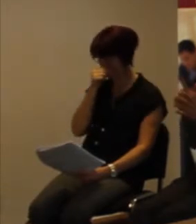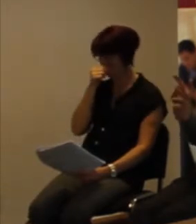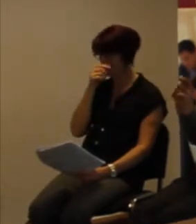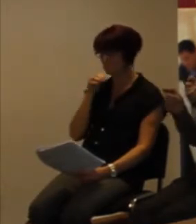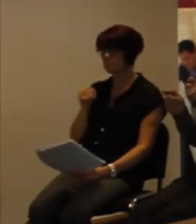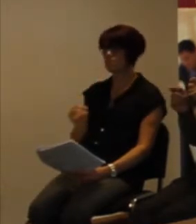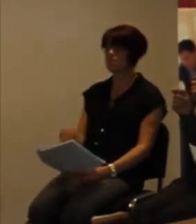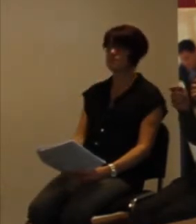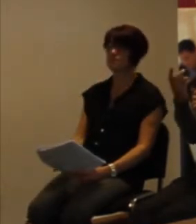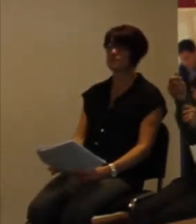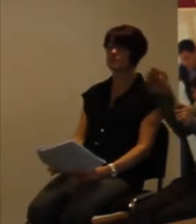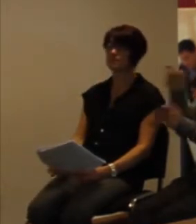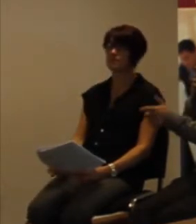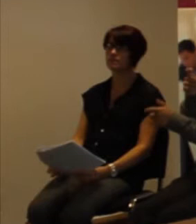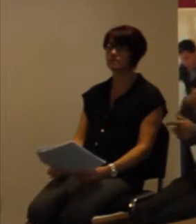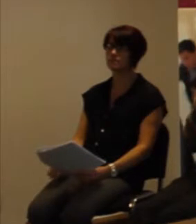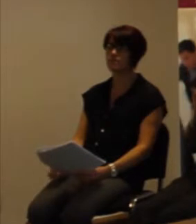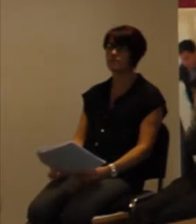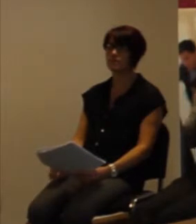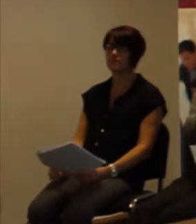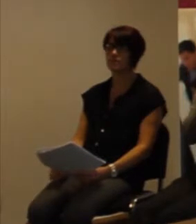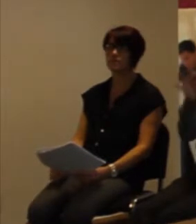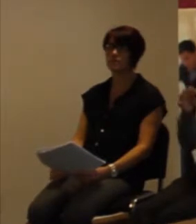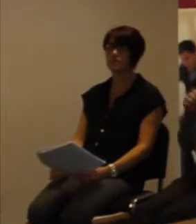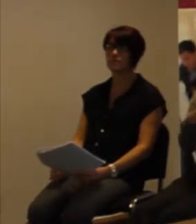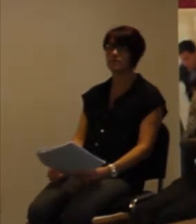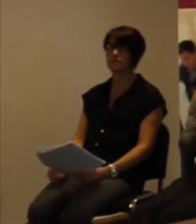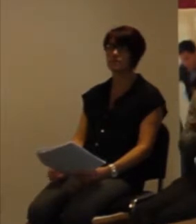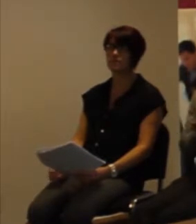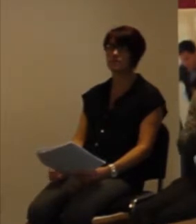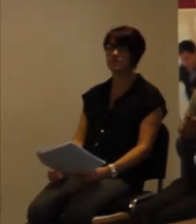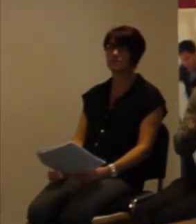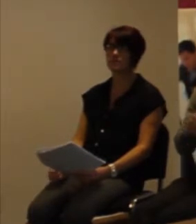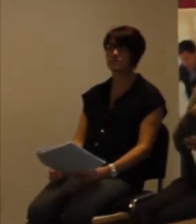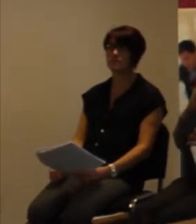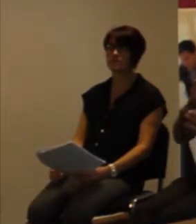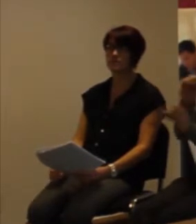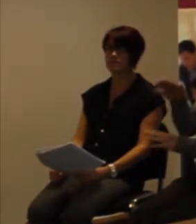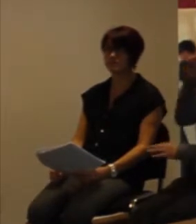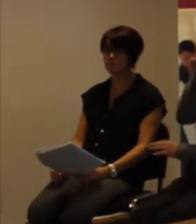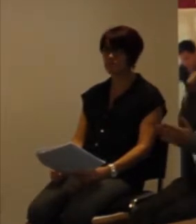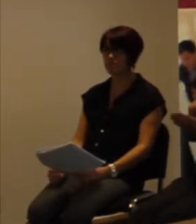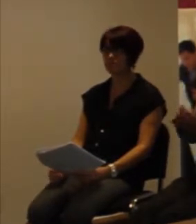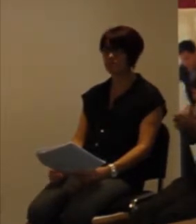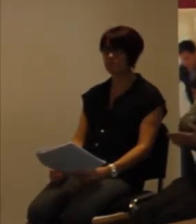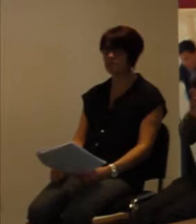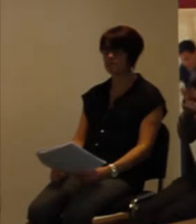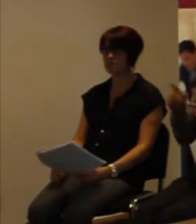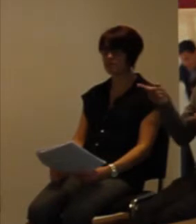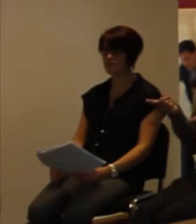So that is scribing, but it's not within the booklet. We wouldn't register that as scribing, whereas Okay. the tutor writes down and we would write